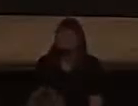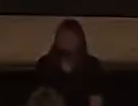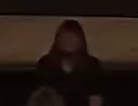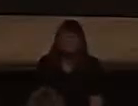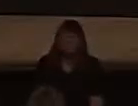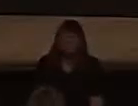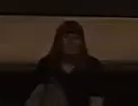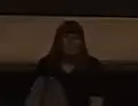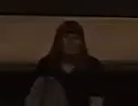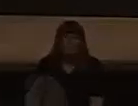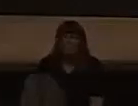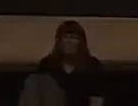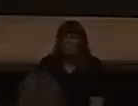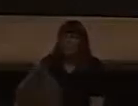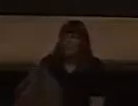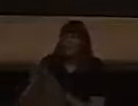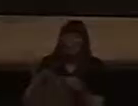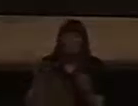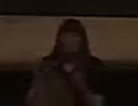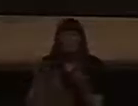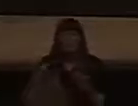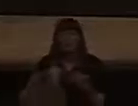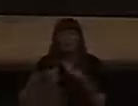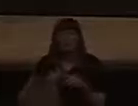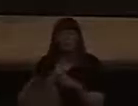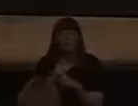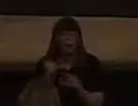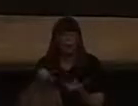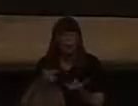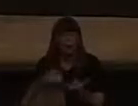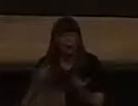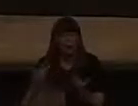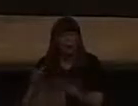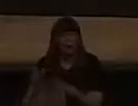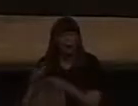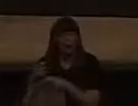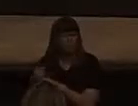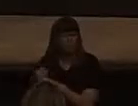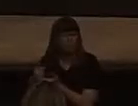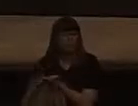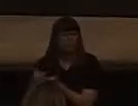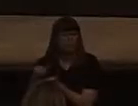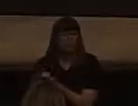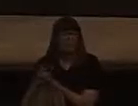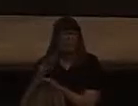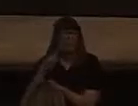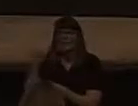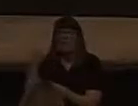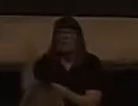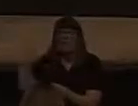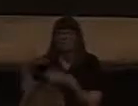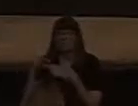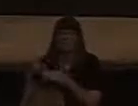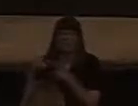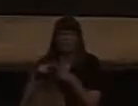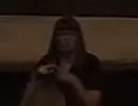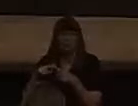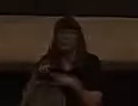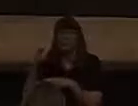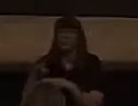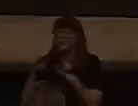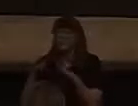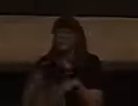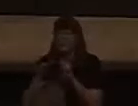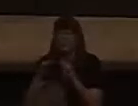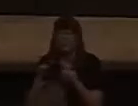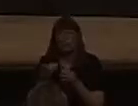that one of the major things that we're doing right now, and I spoke about that briefly, is the Anarchist Guide to Historic House Museums. And